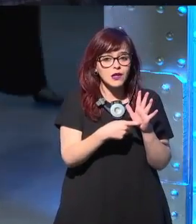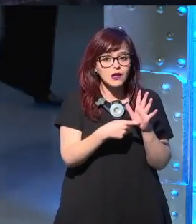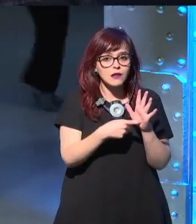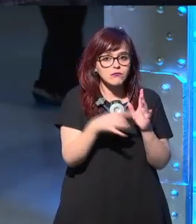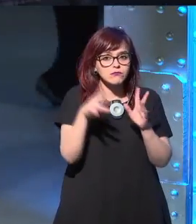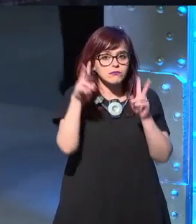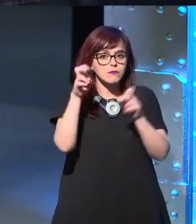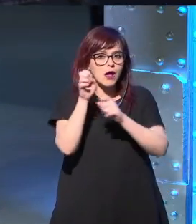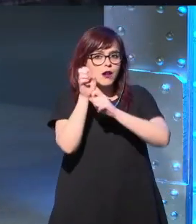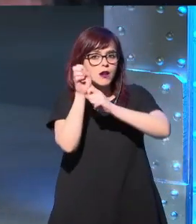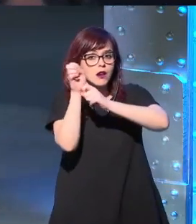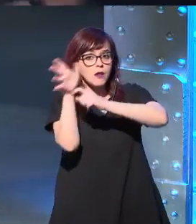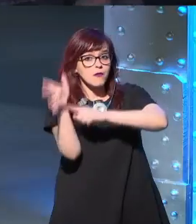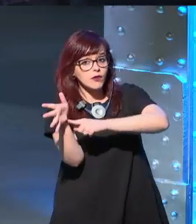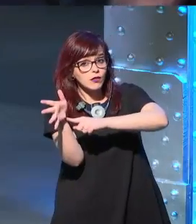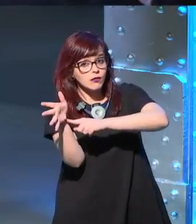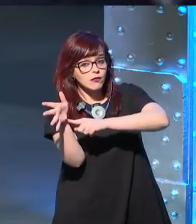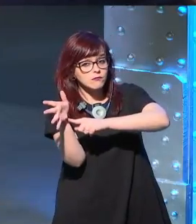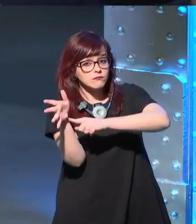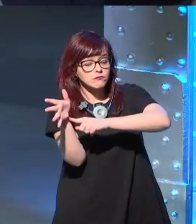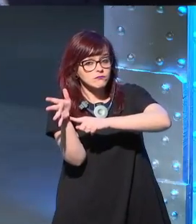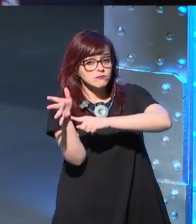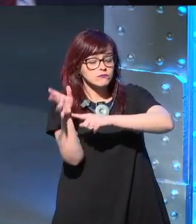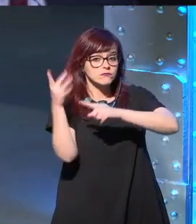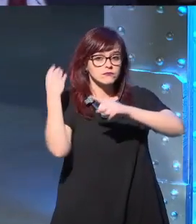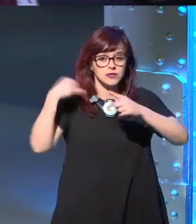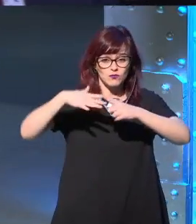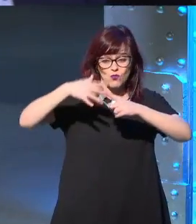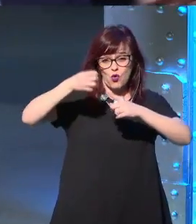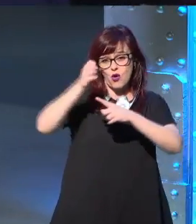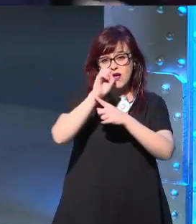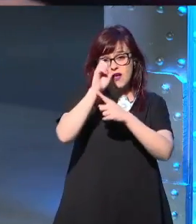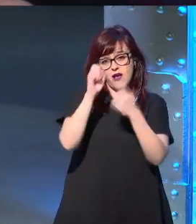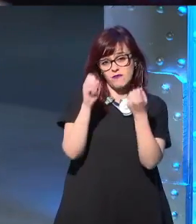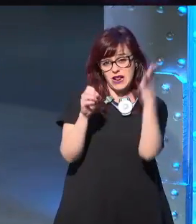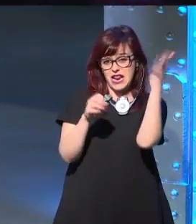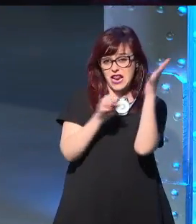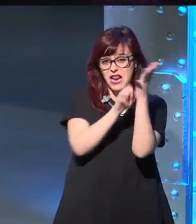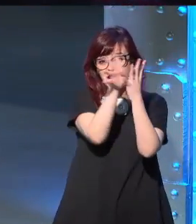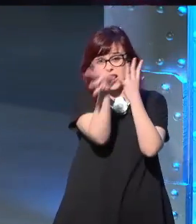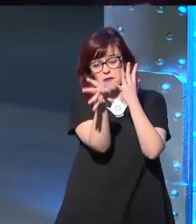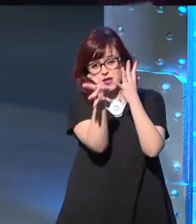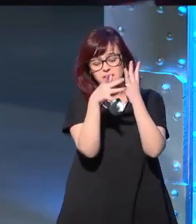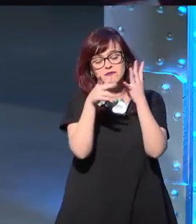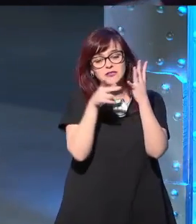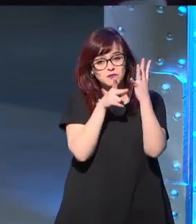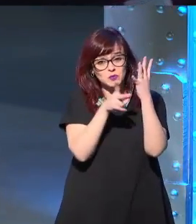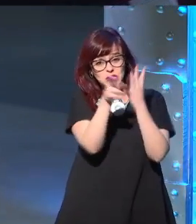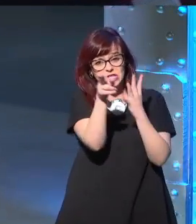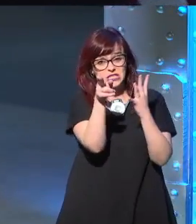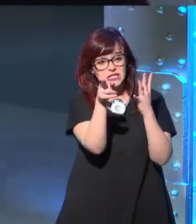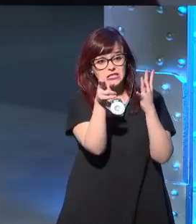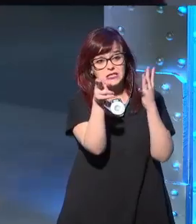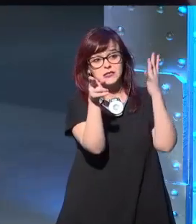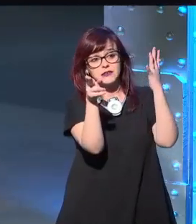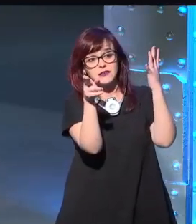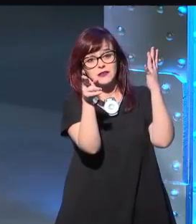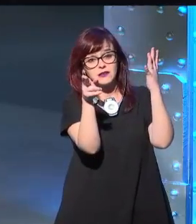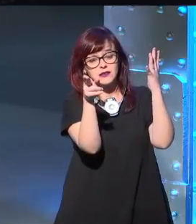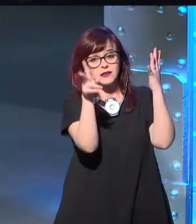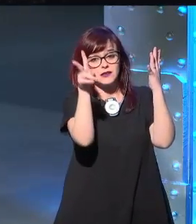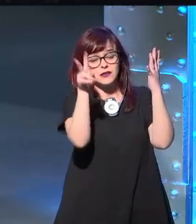tree branches into 5 branches or 4 branches, the cross-section area of each branch is equal to the total cross-section of the trunk.